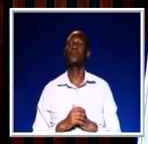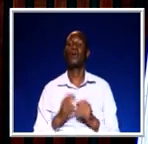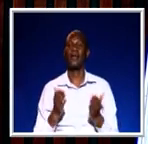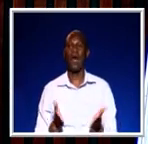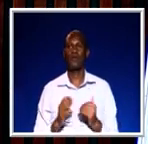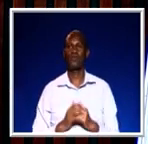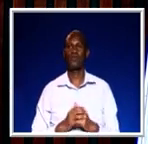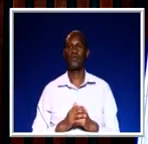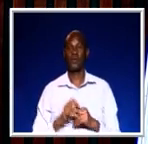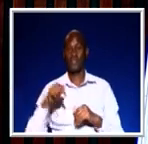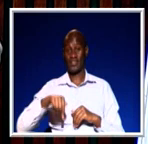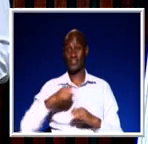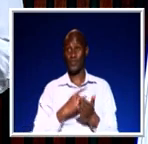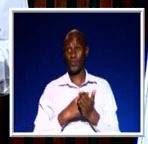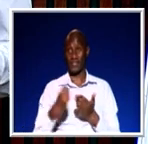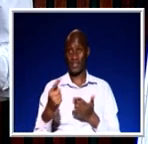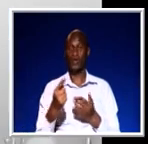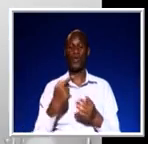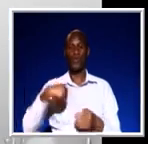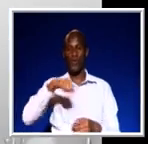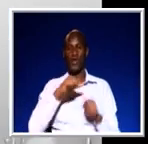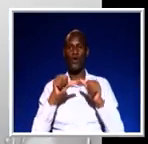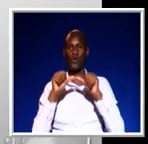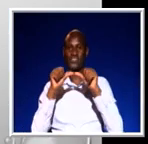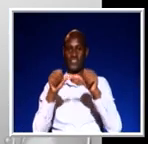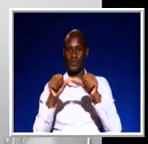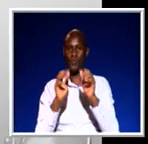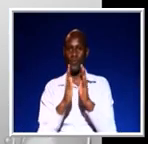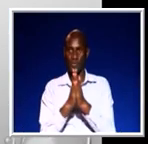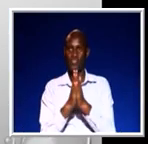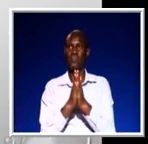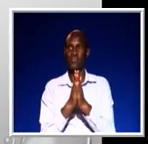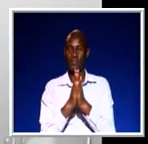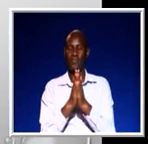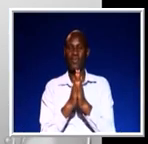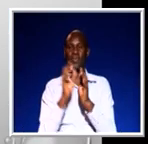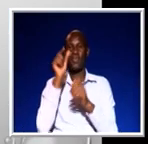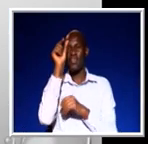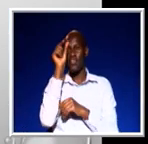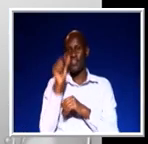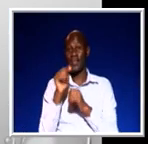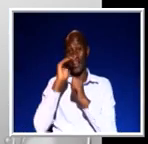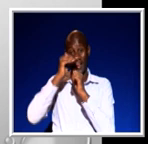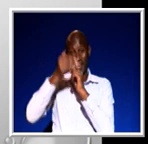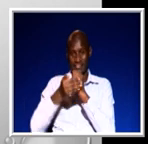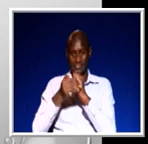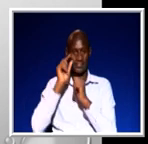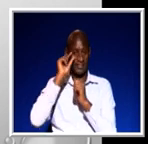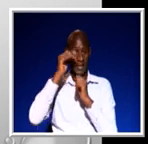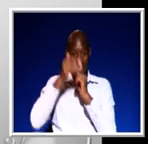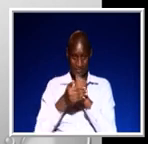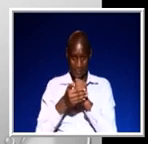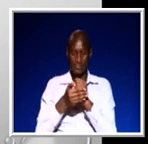Now, this week, we are going to continue with the thin lenses, and we are going to